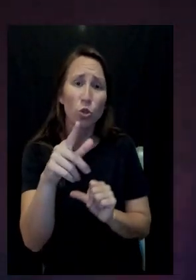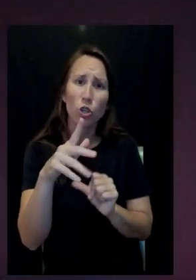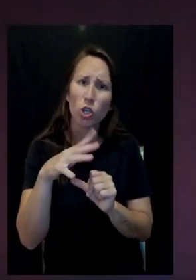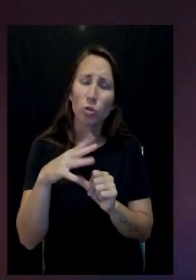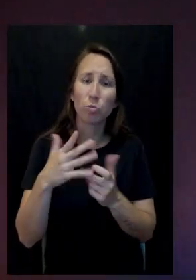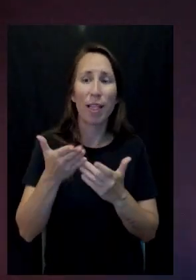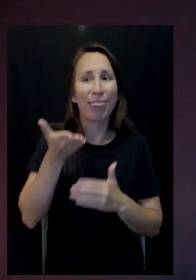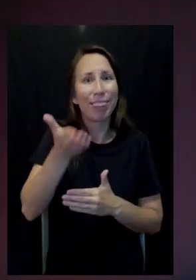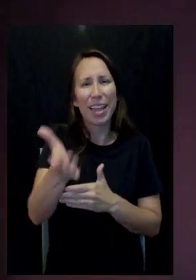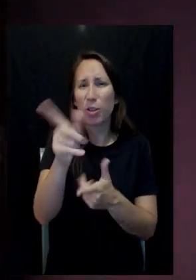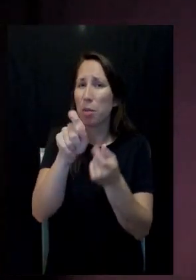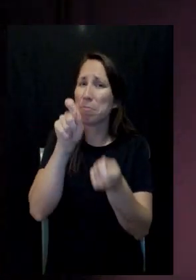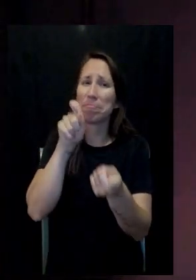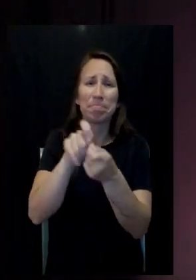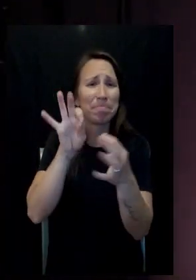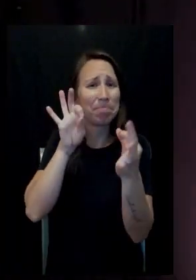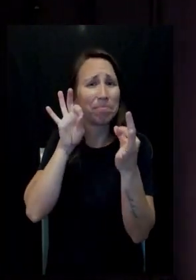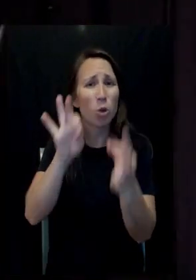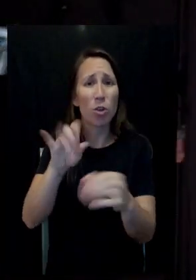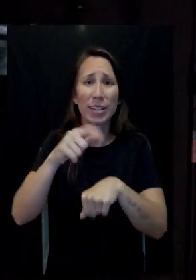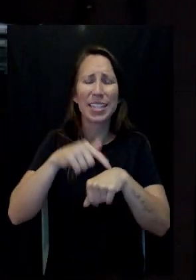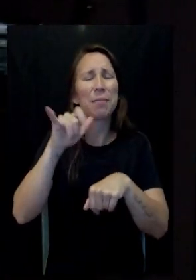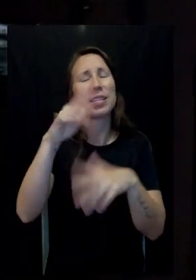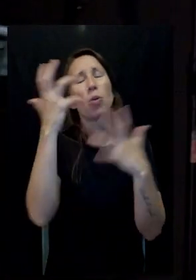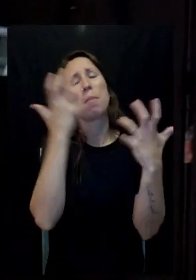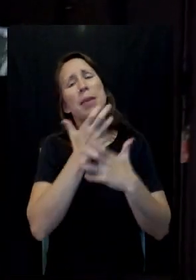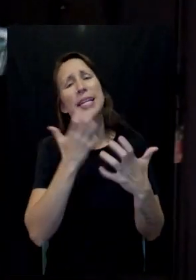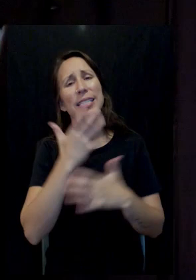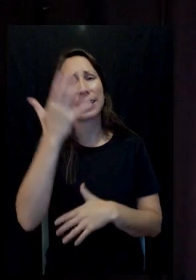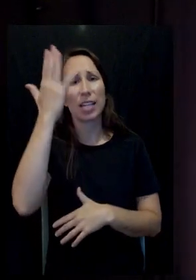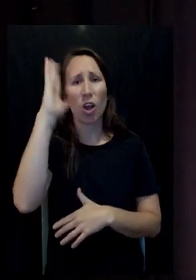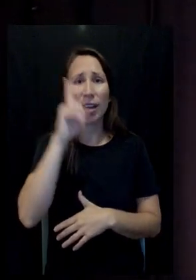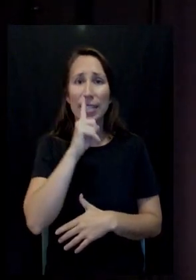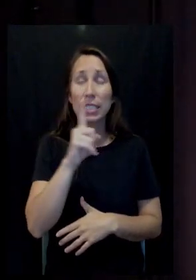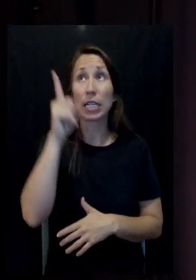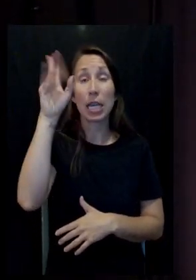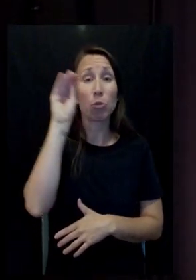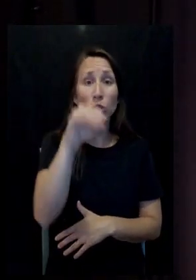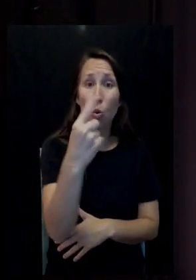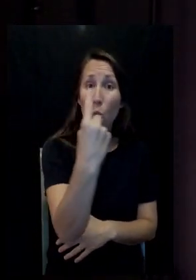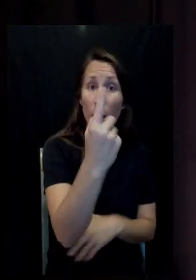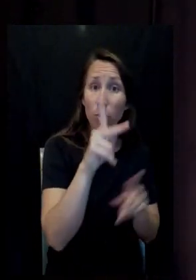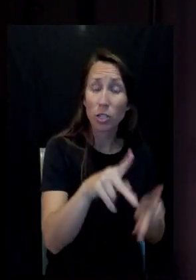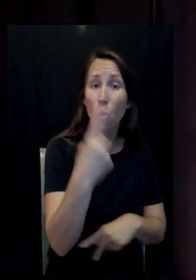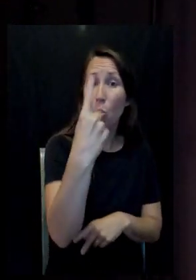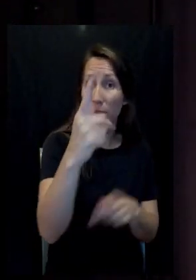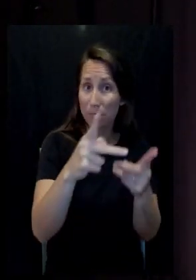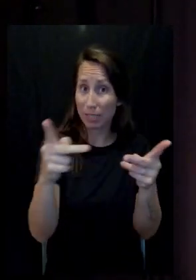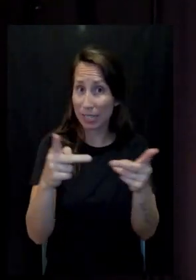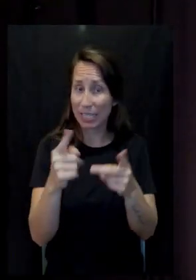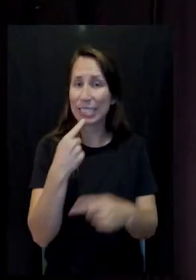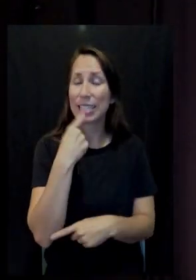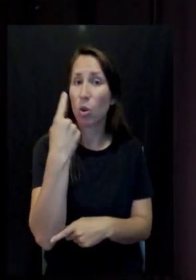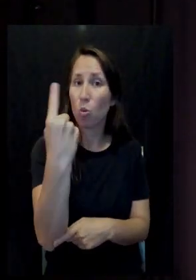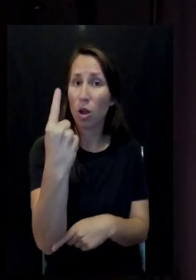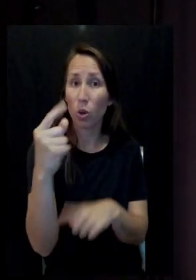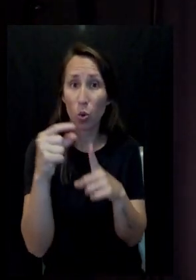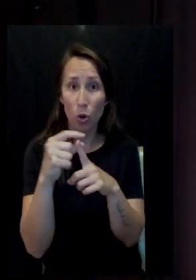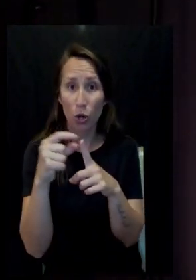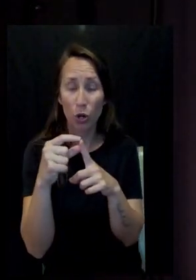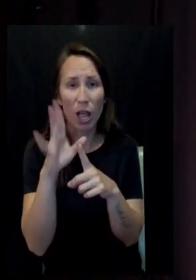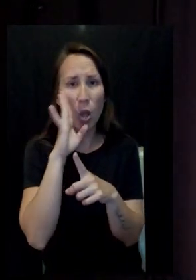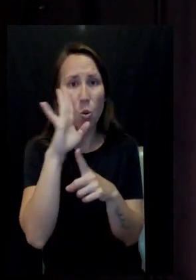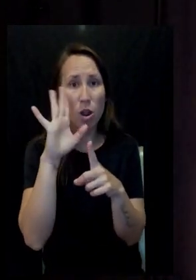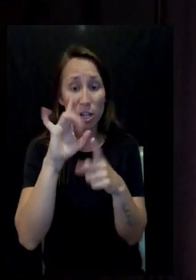to be right there at that perfect time. This is how amazing God is. He puts one person in one place to say